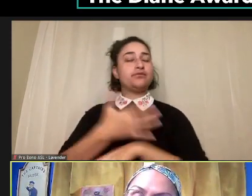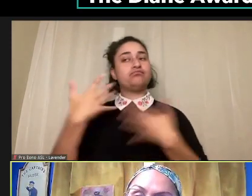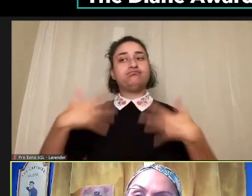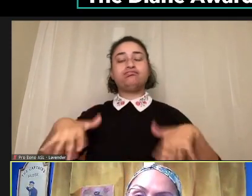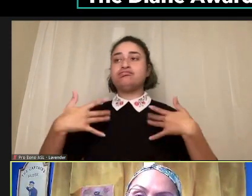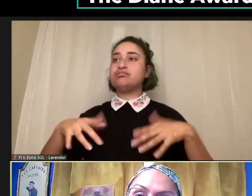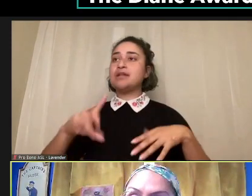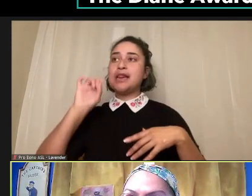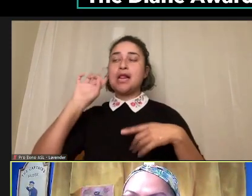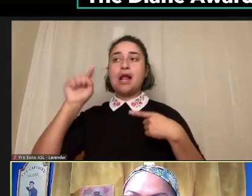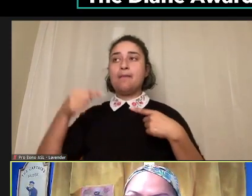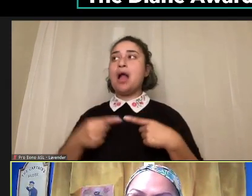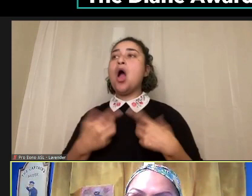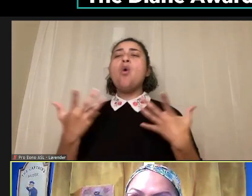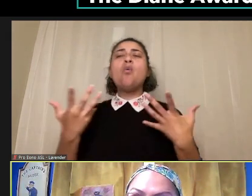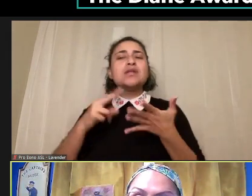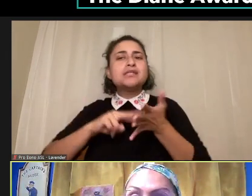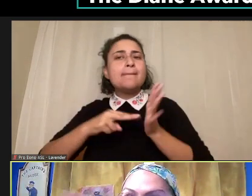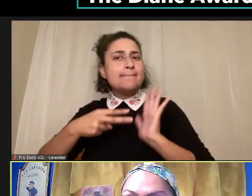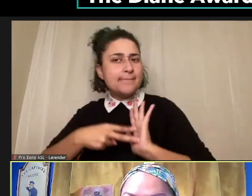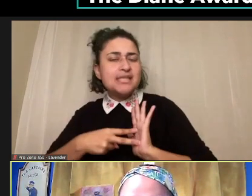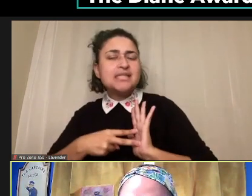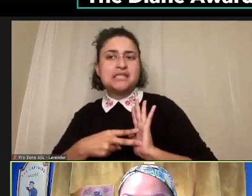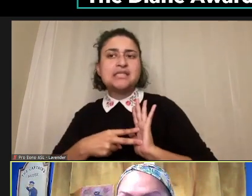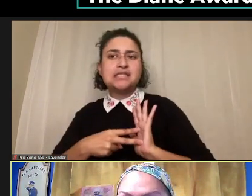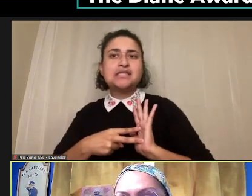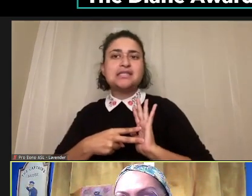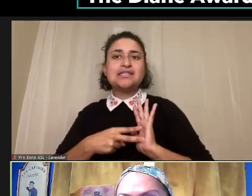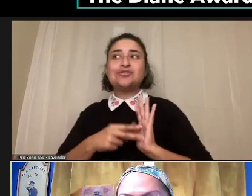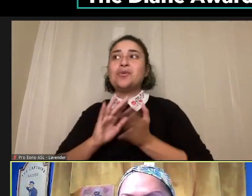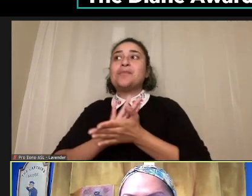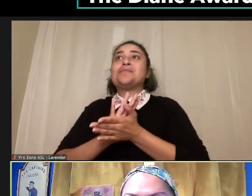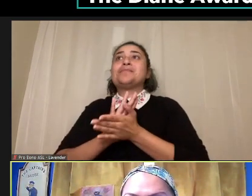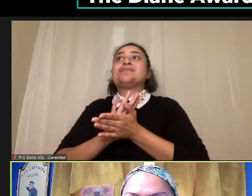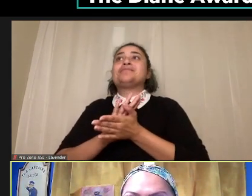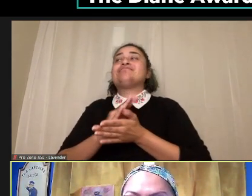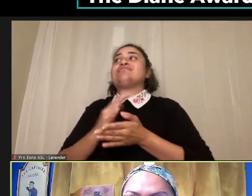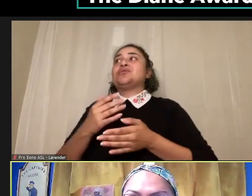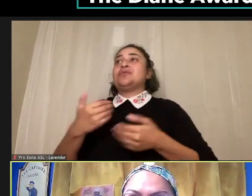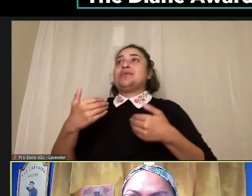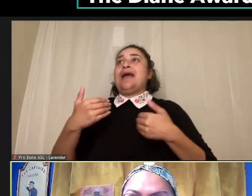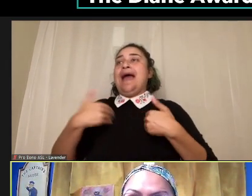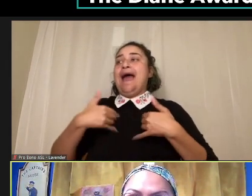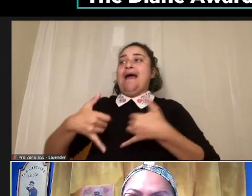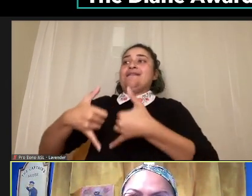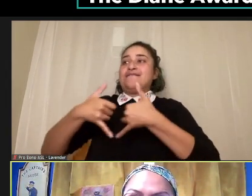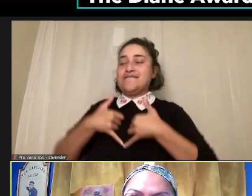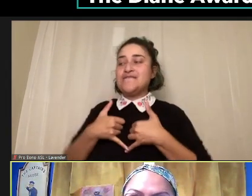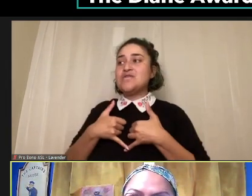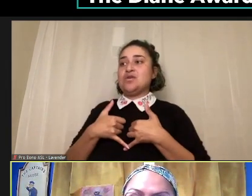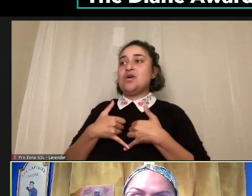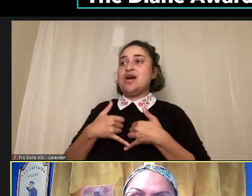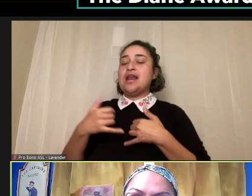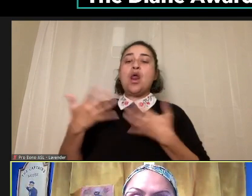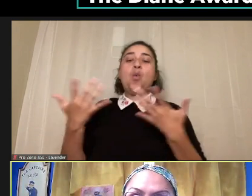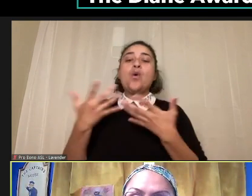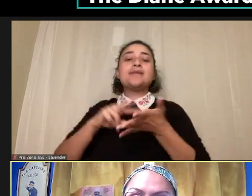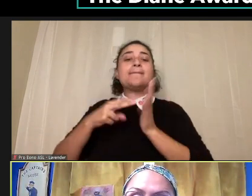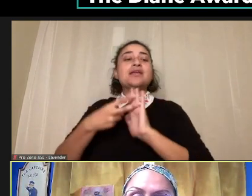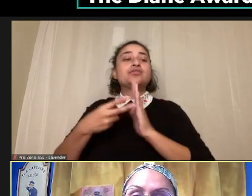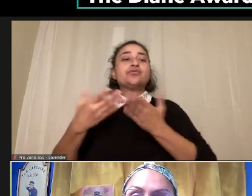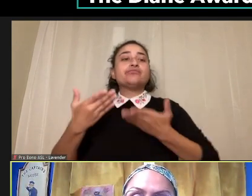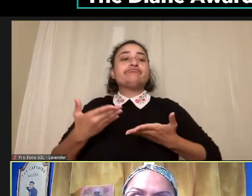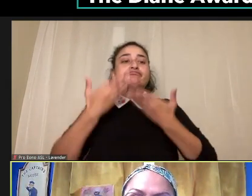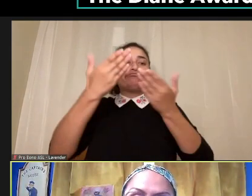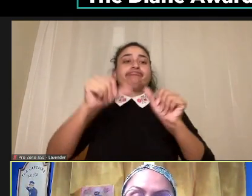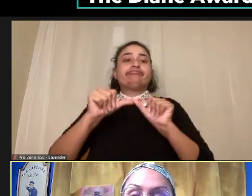about what does it mean to to be the Diane awardee? And what does it mean to carry forward her legacy in all things? And so